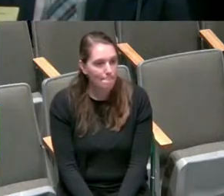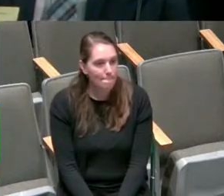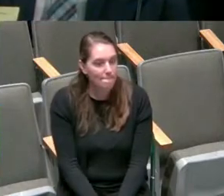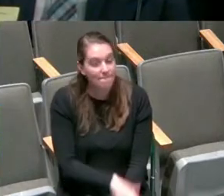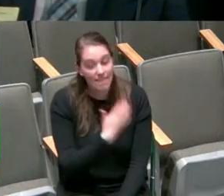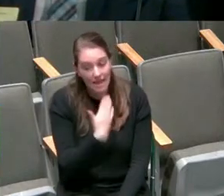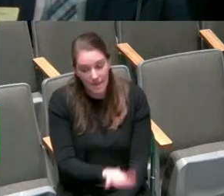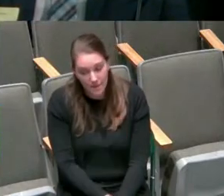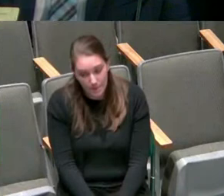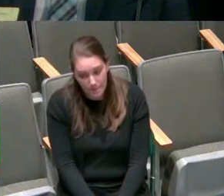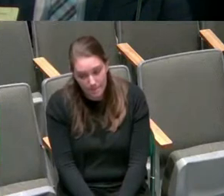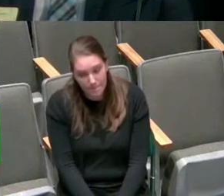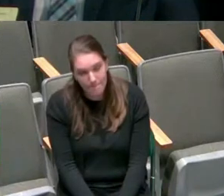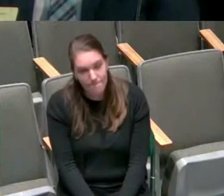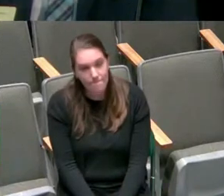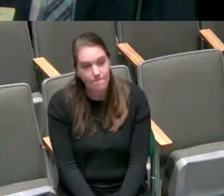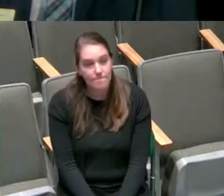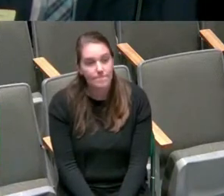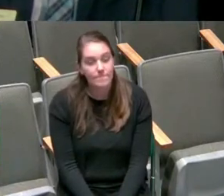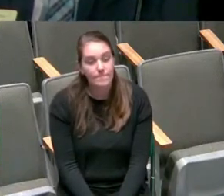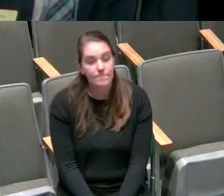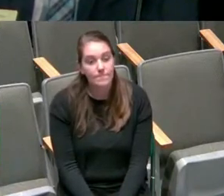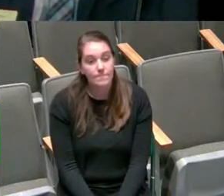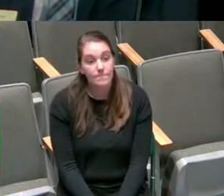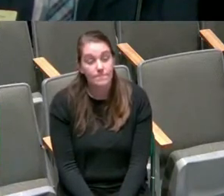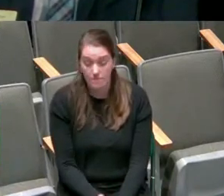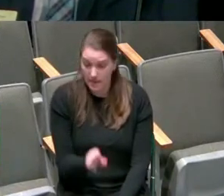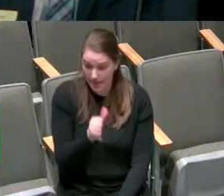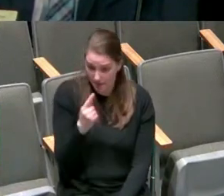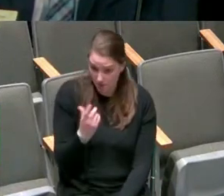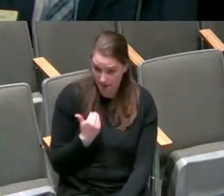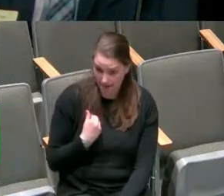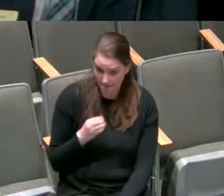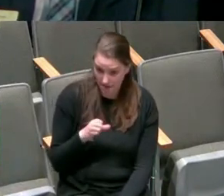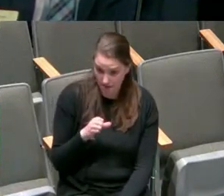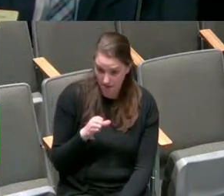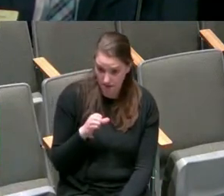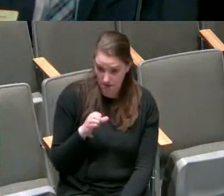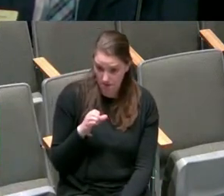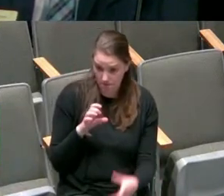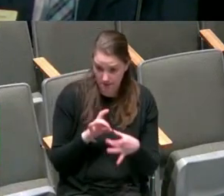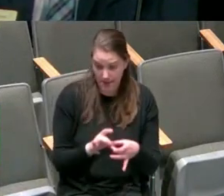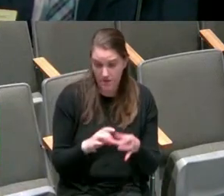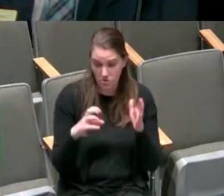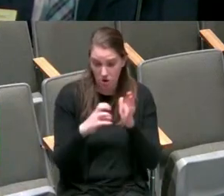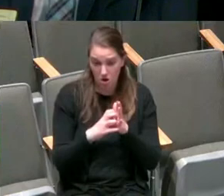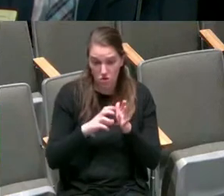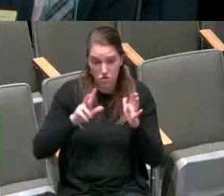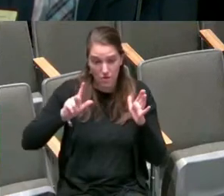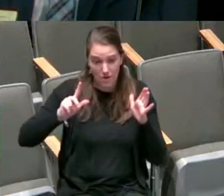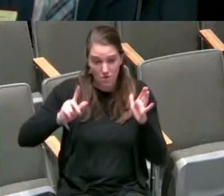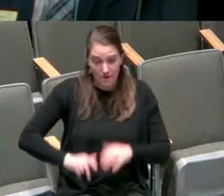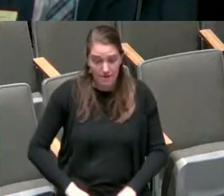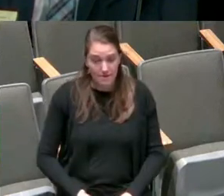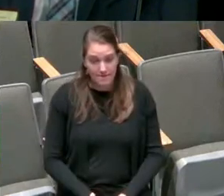thank you does anyone else have anything on article 23